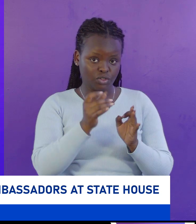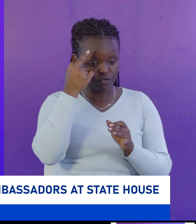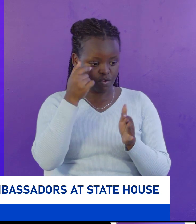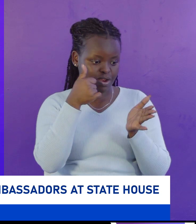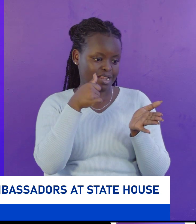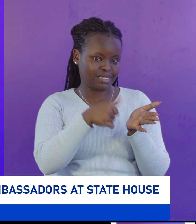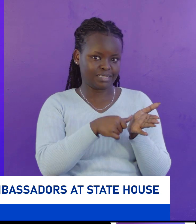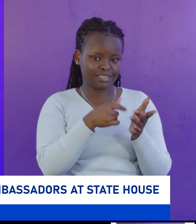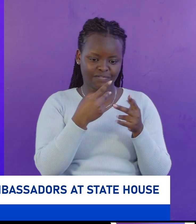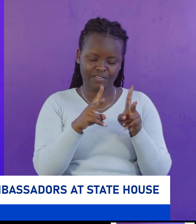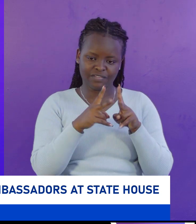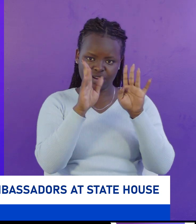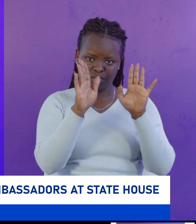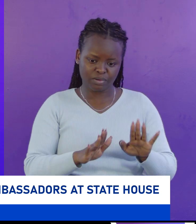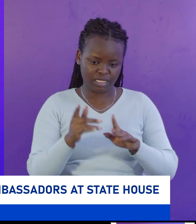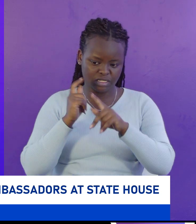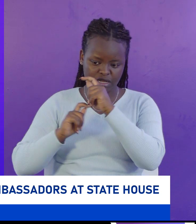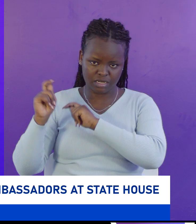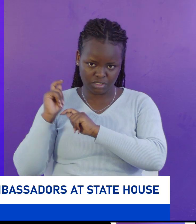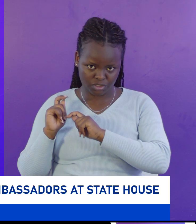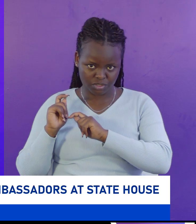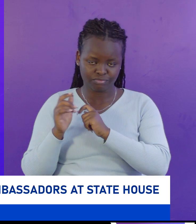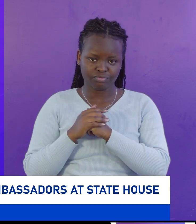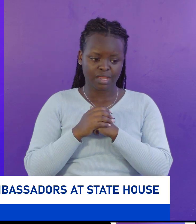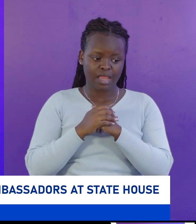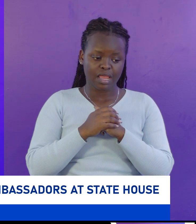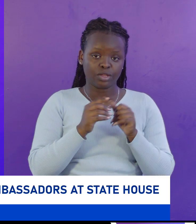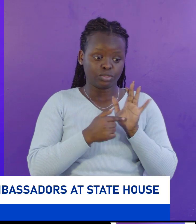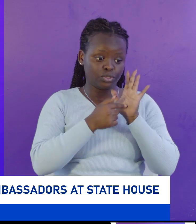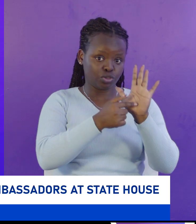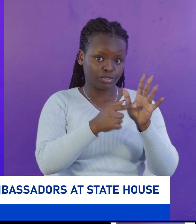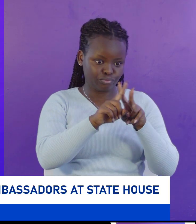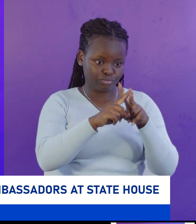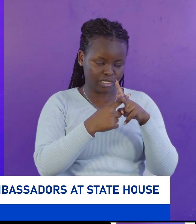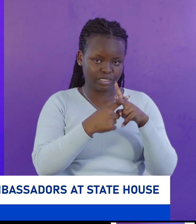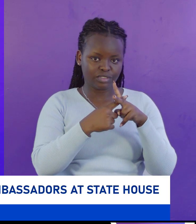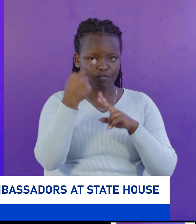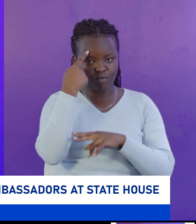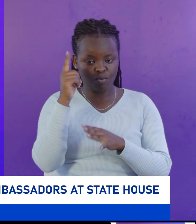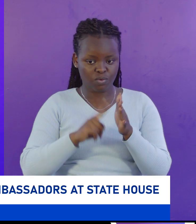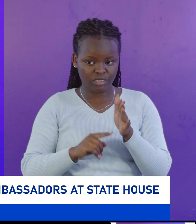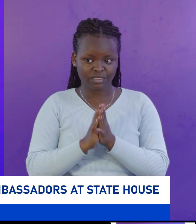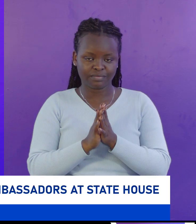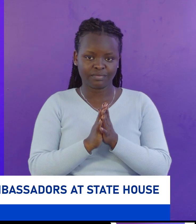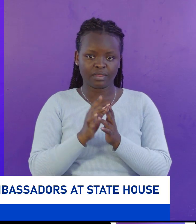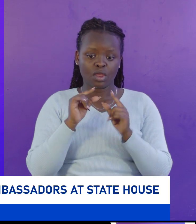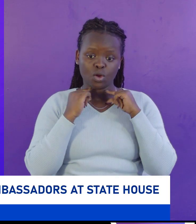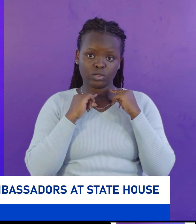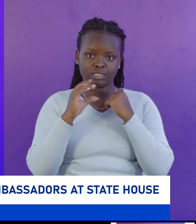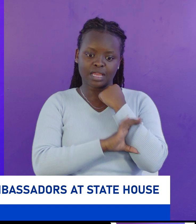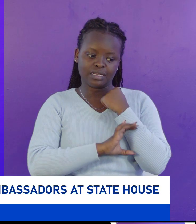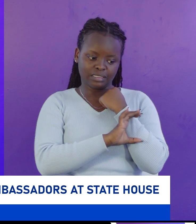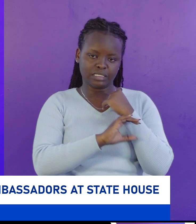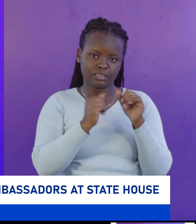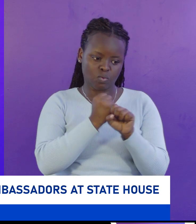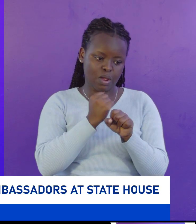key diplomatic tradition that officially marks the beginning of an envoy's tenure in a host country.